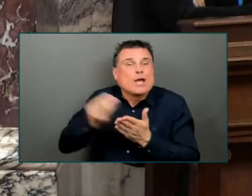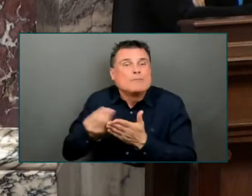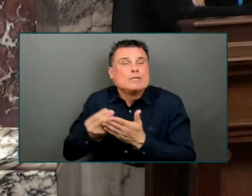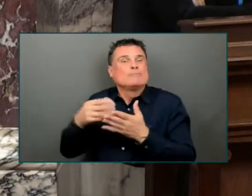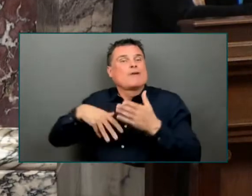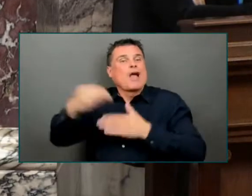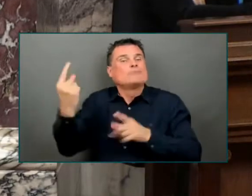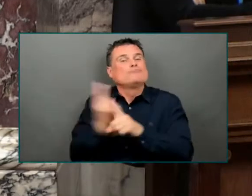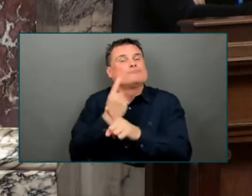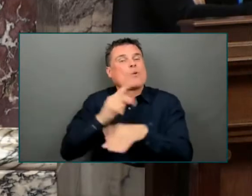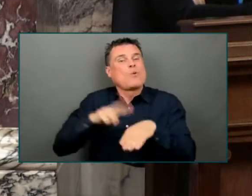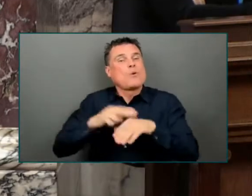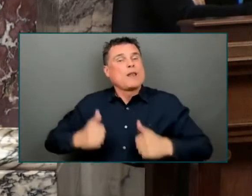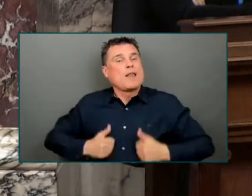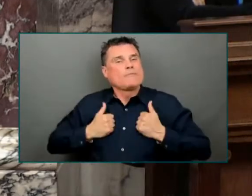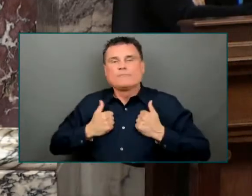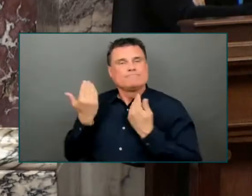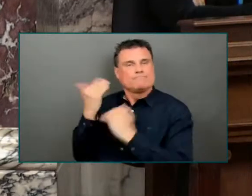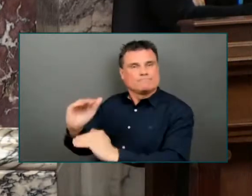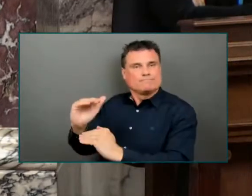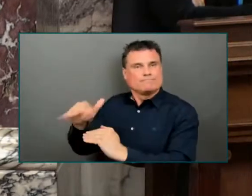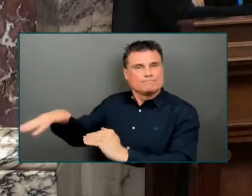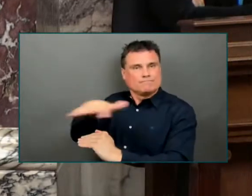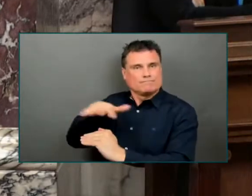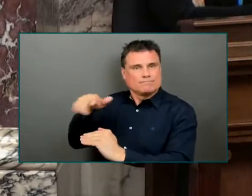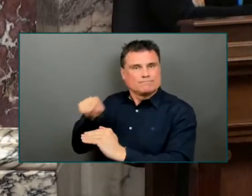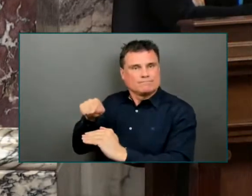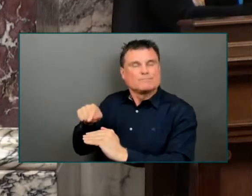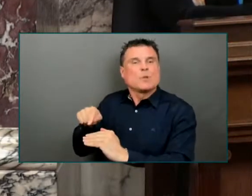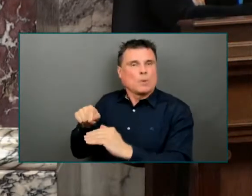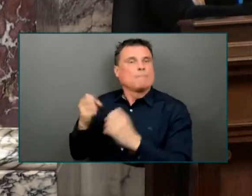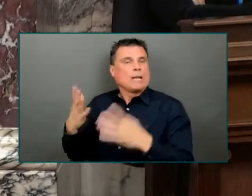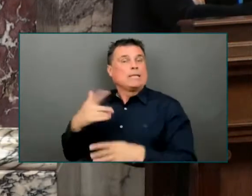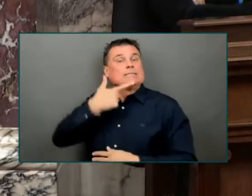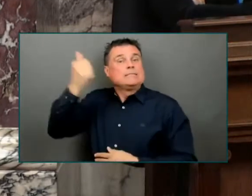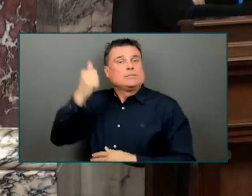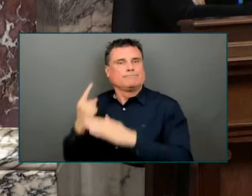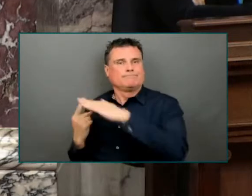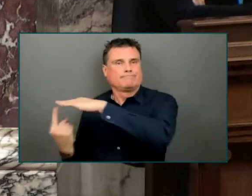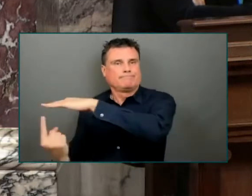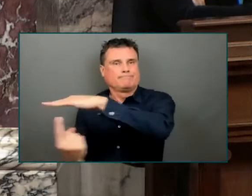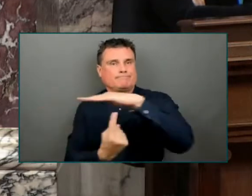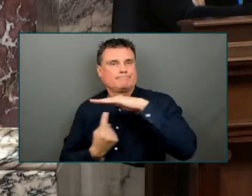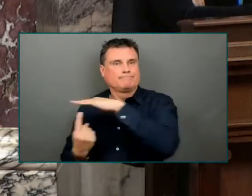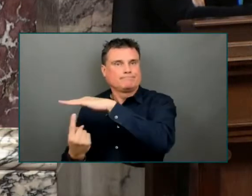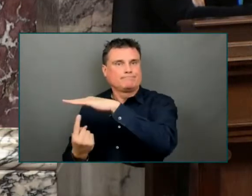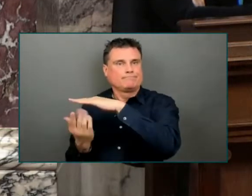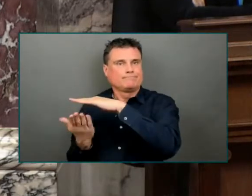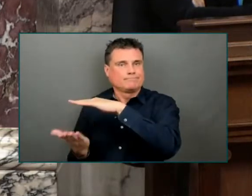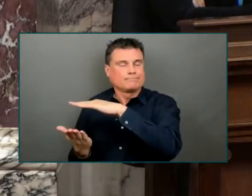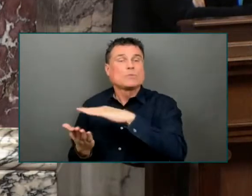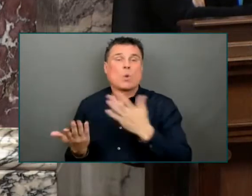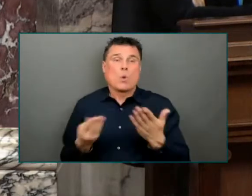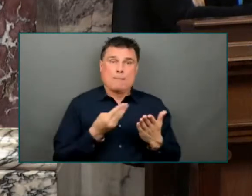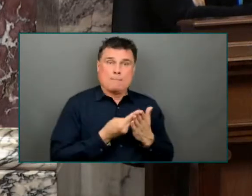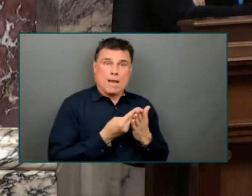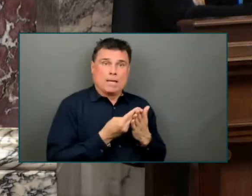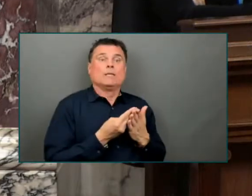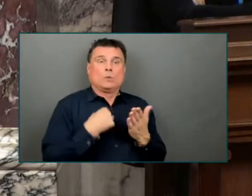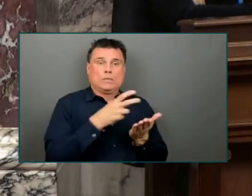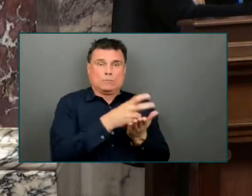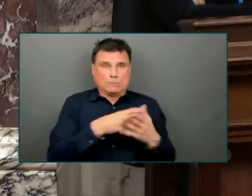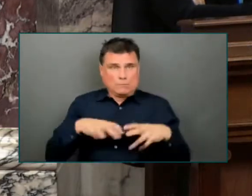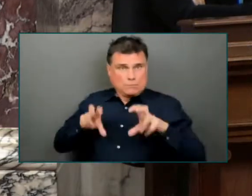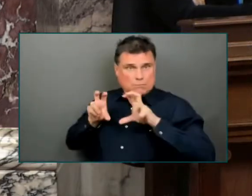expanding home health monitoring systems and adding more care aides to assist with daily living at home.